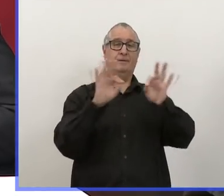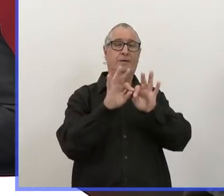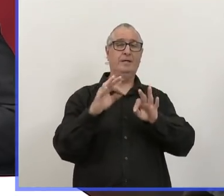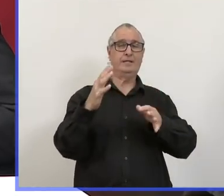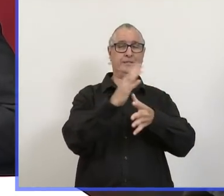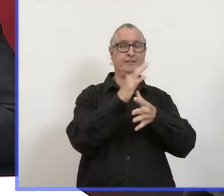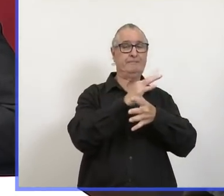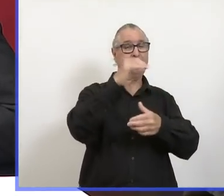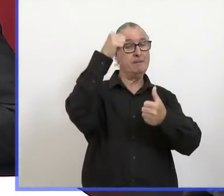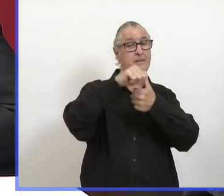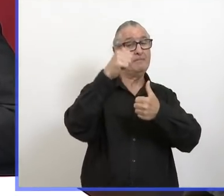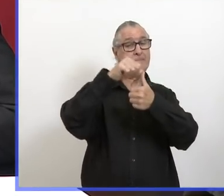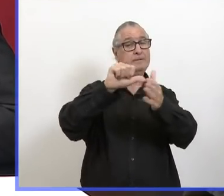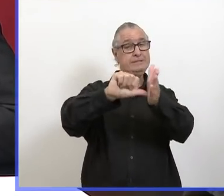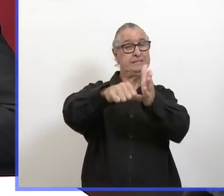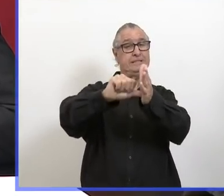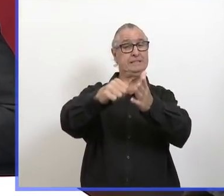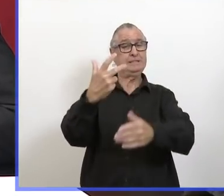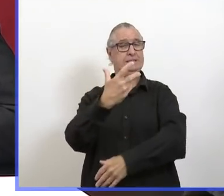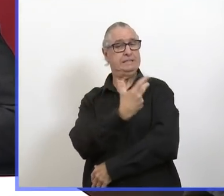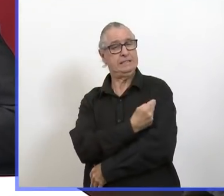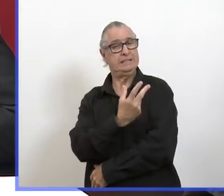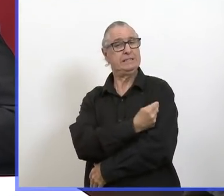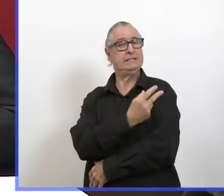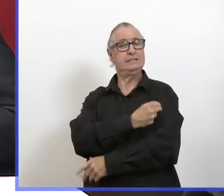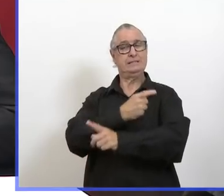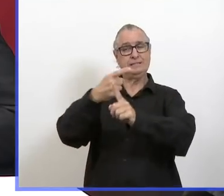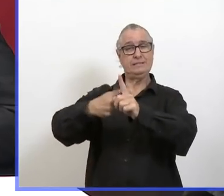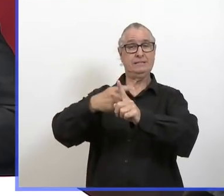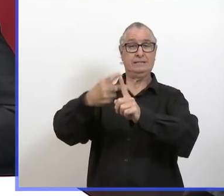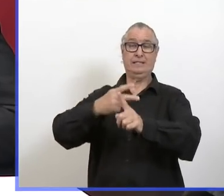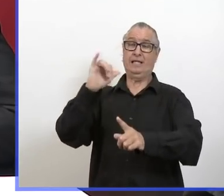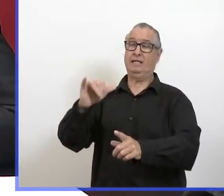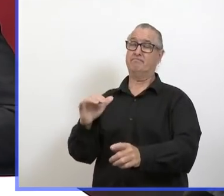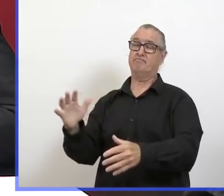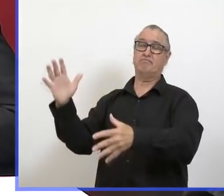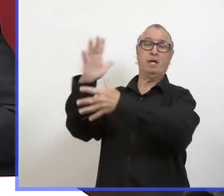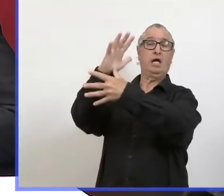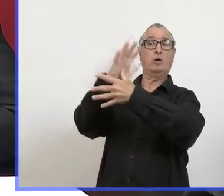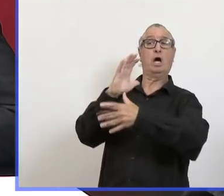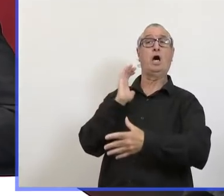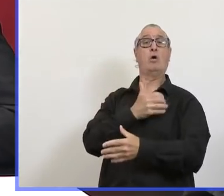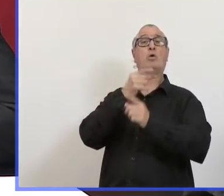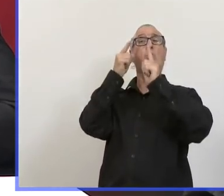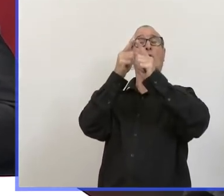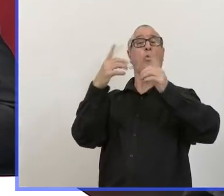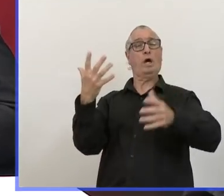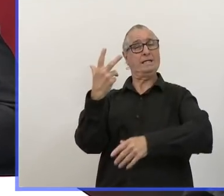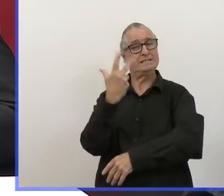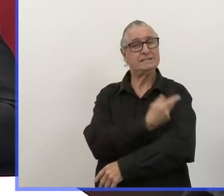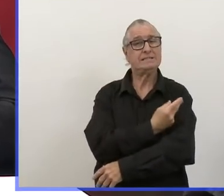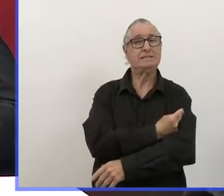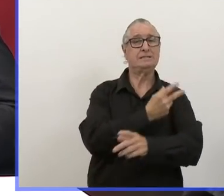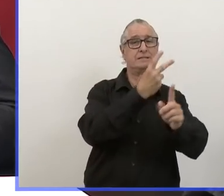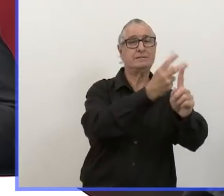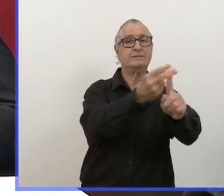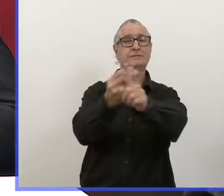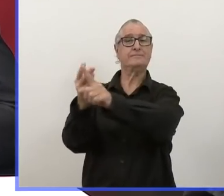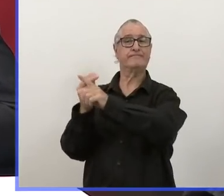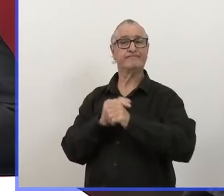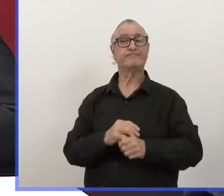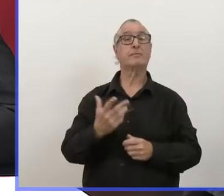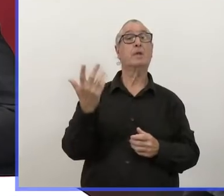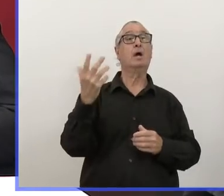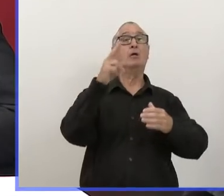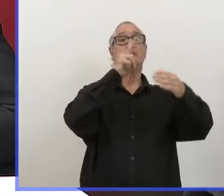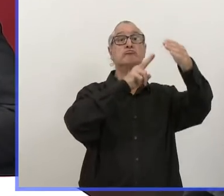important with second doses, first doses and second doses. And it is sort of hard to predict that future because, again, you know, another variant might